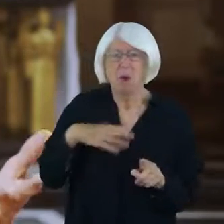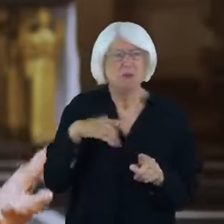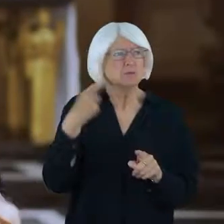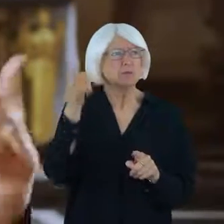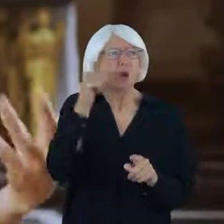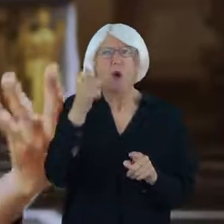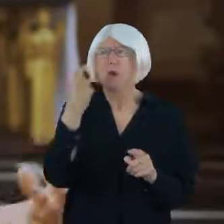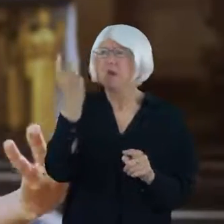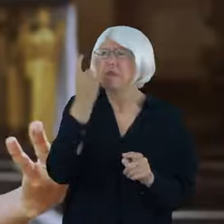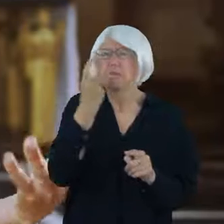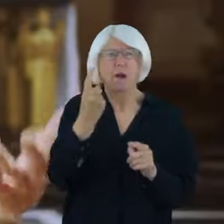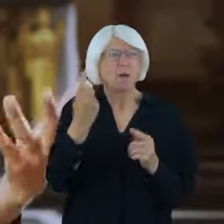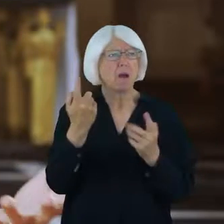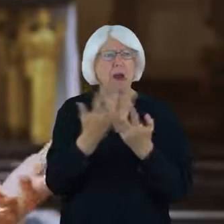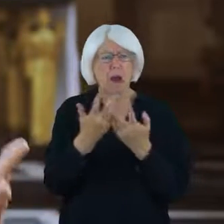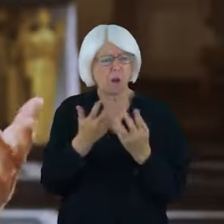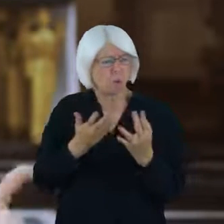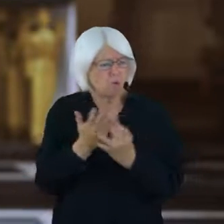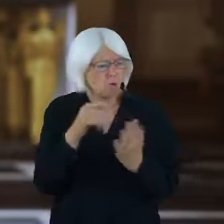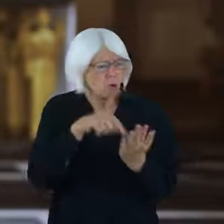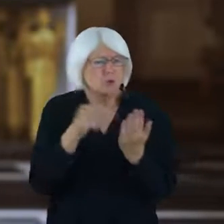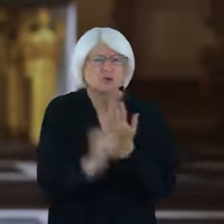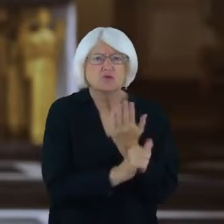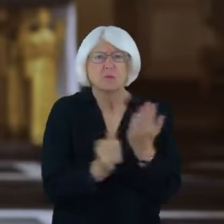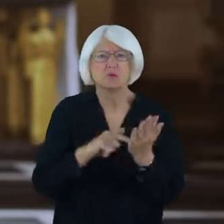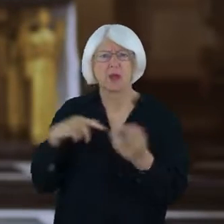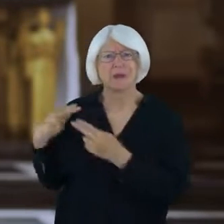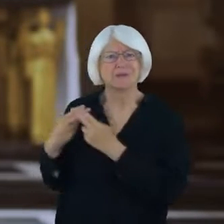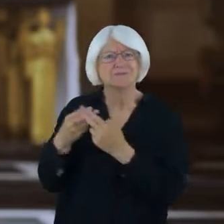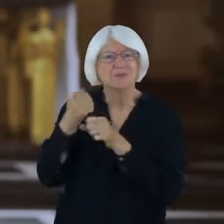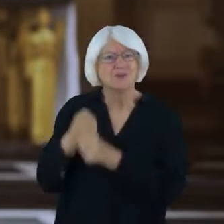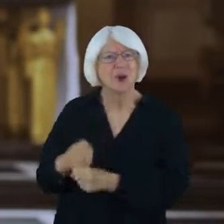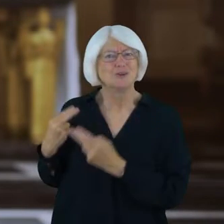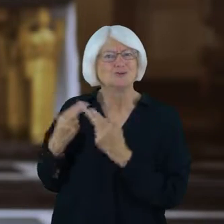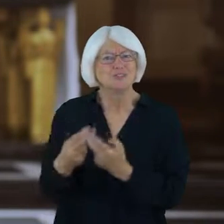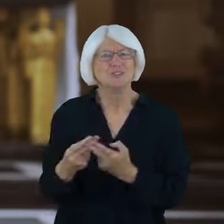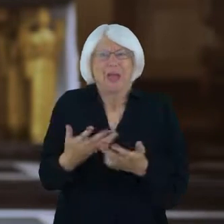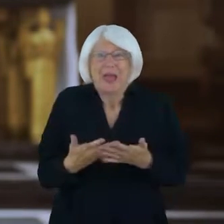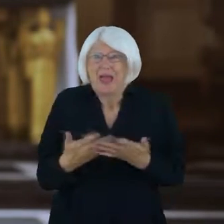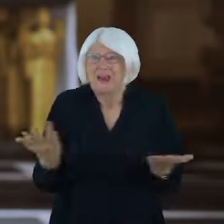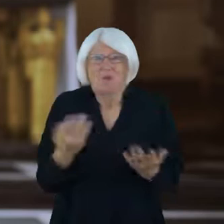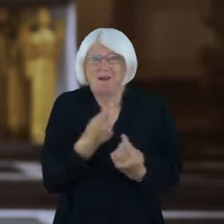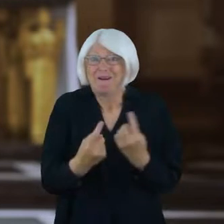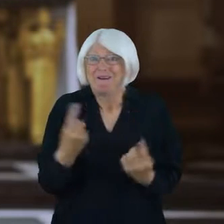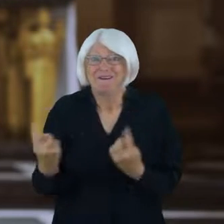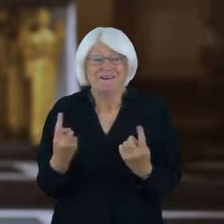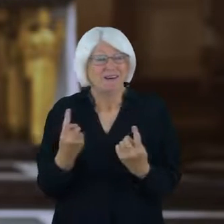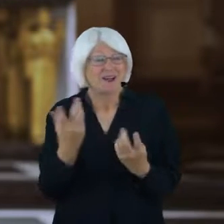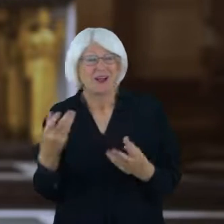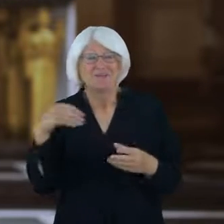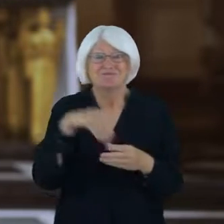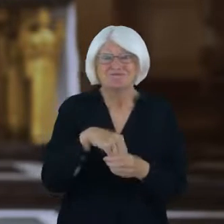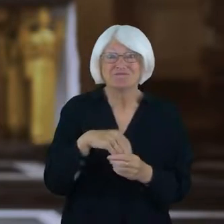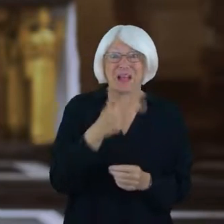wonder about and try to think about in light of scripture and tradition. Anyone lay or ordained can enter between